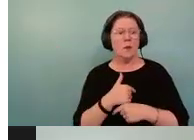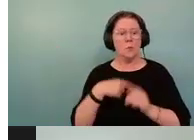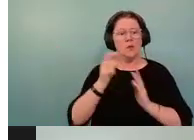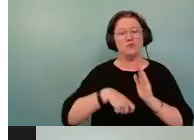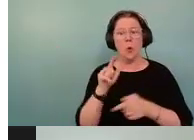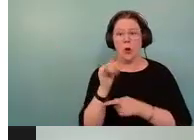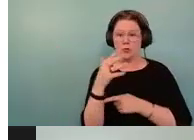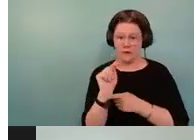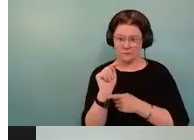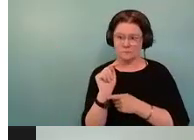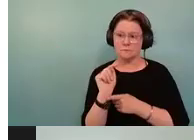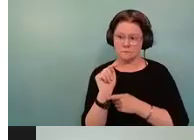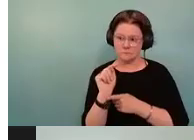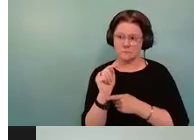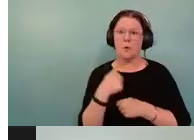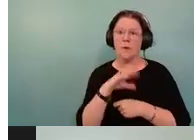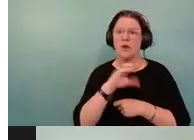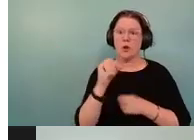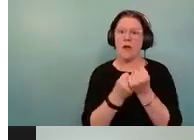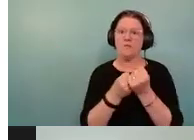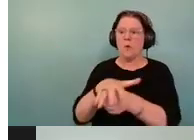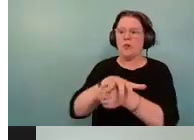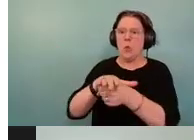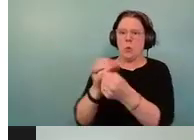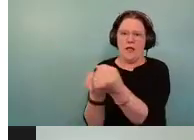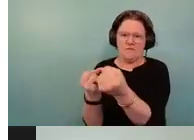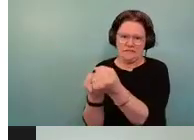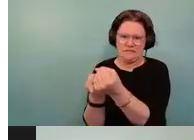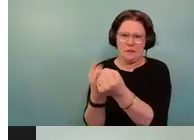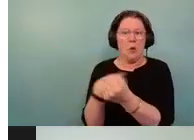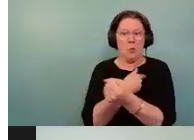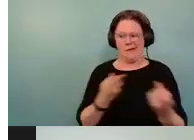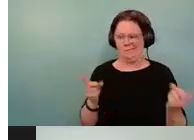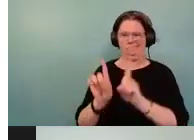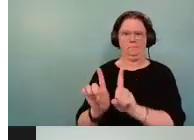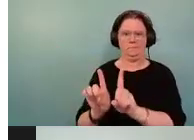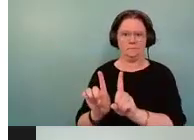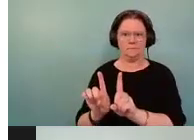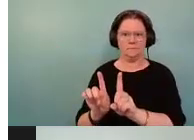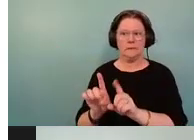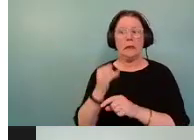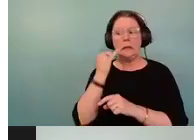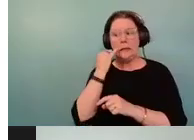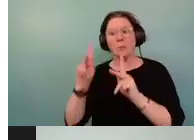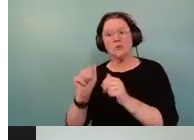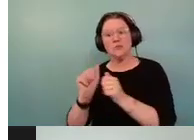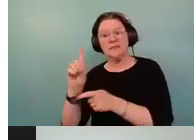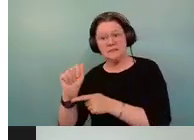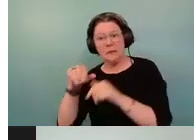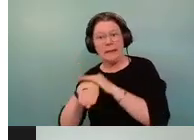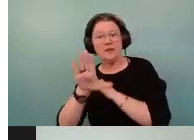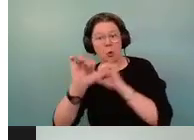in a way that we can co-advocate with local advocacy. So if somebody with a disability comes into